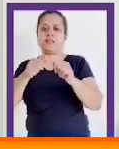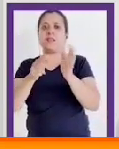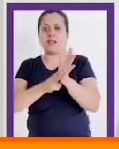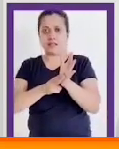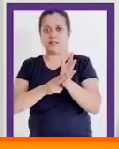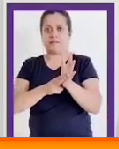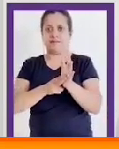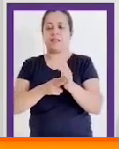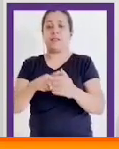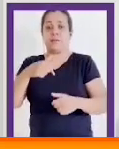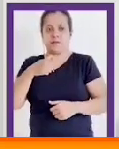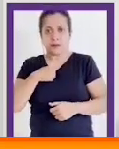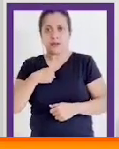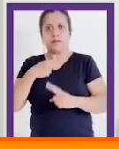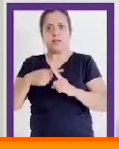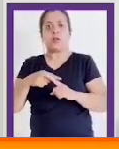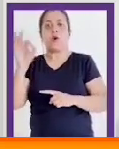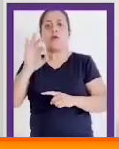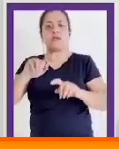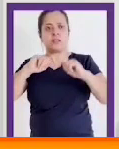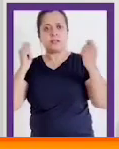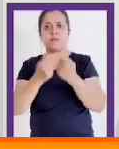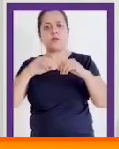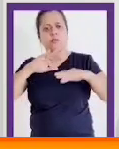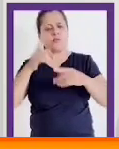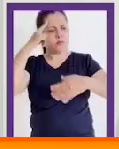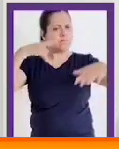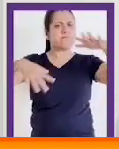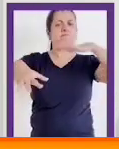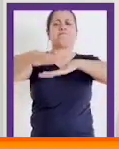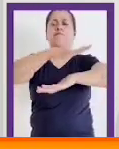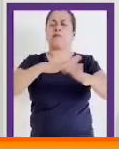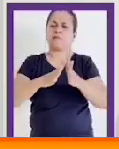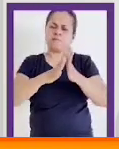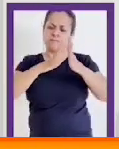January, wherein I and my whole office is curating it